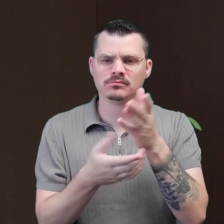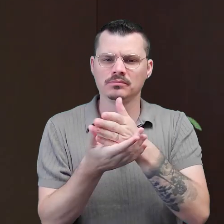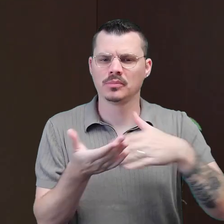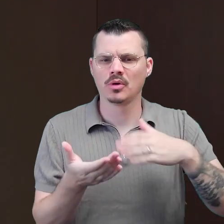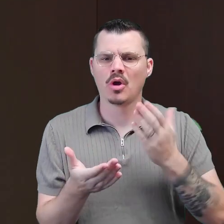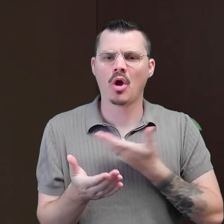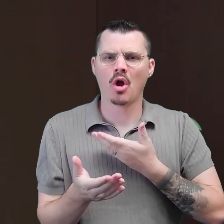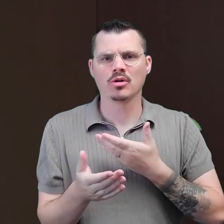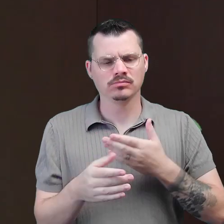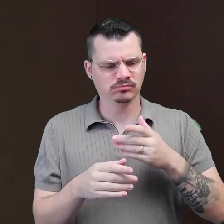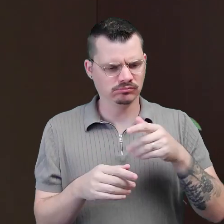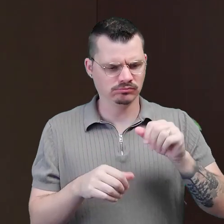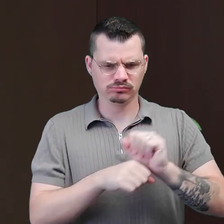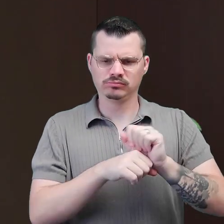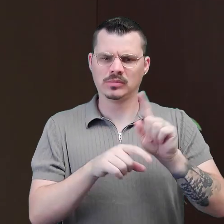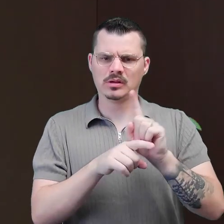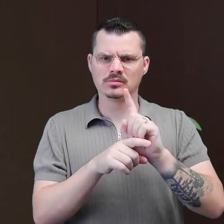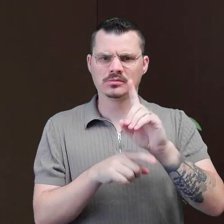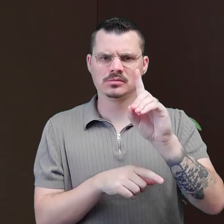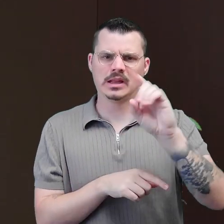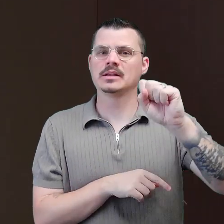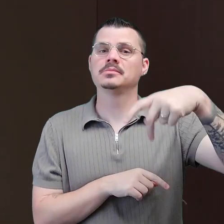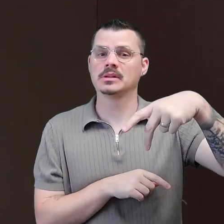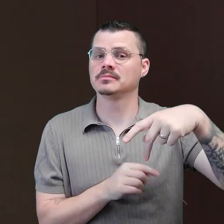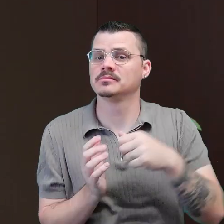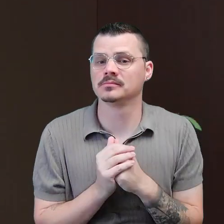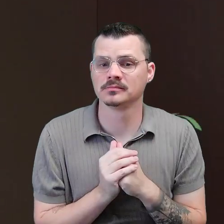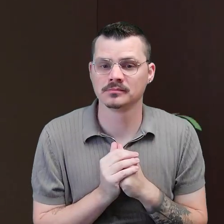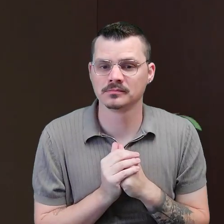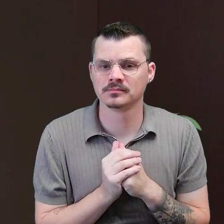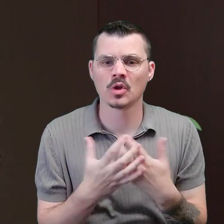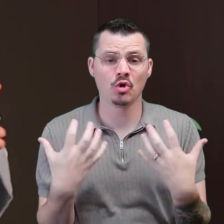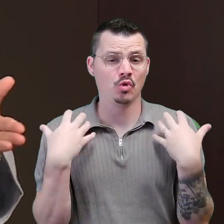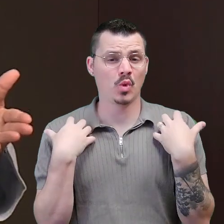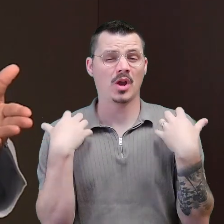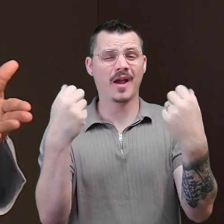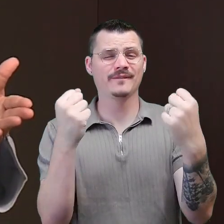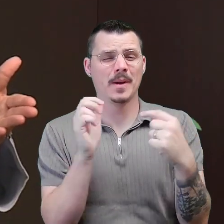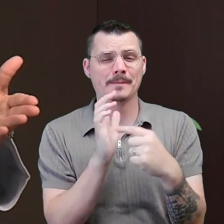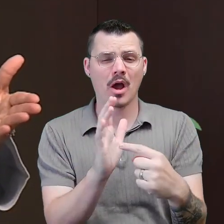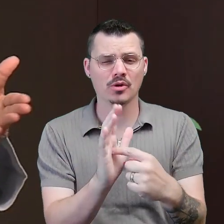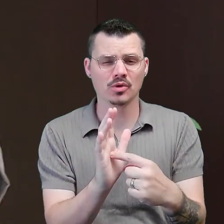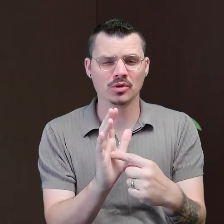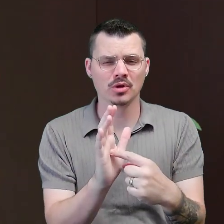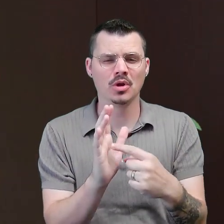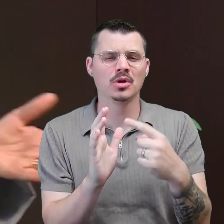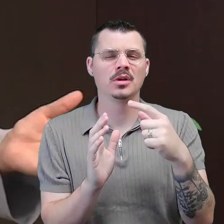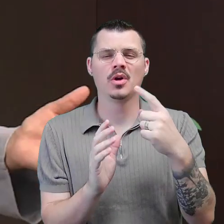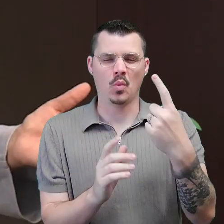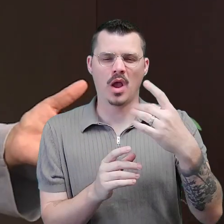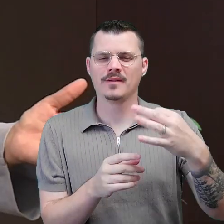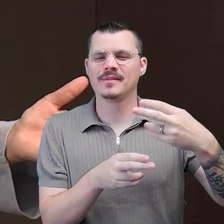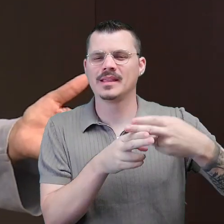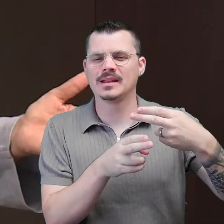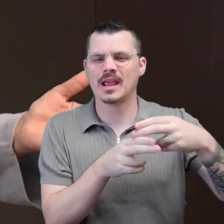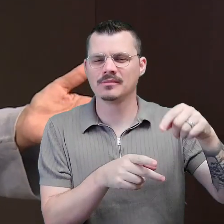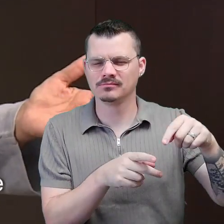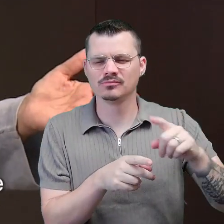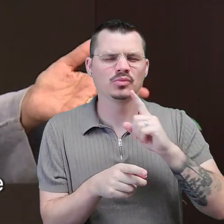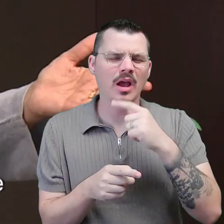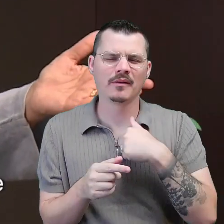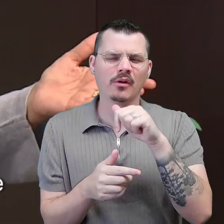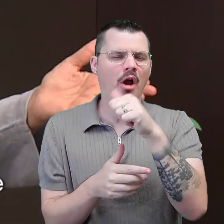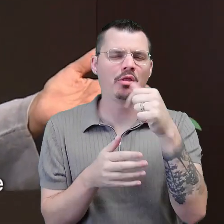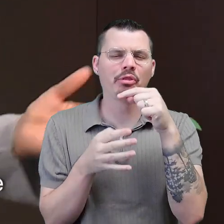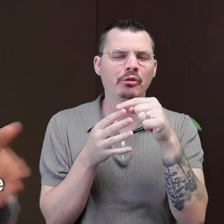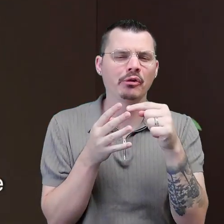as part of our work as direct support personnel. The recovery model, one of the names of this,